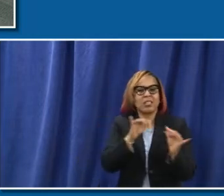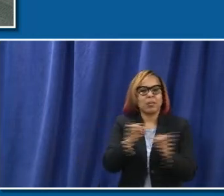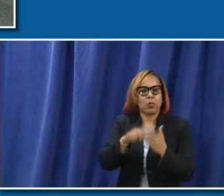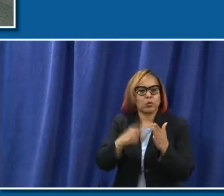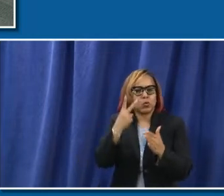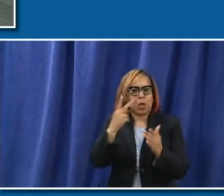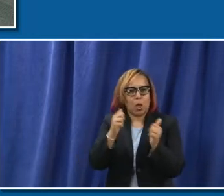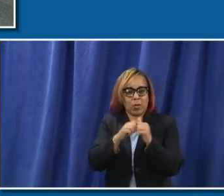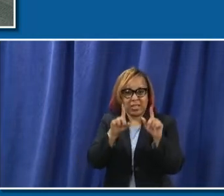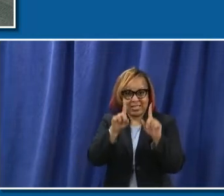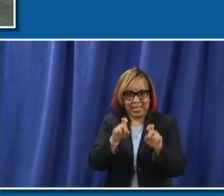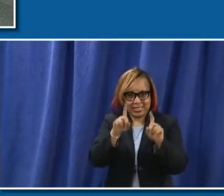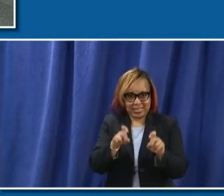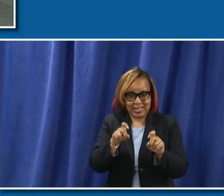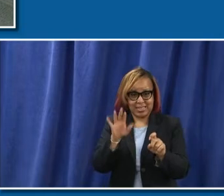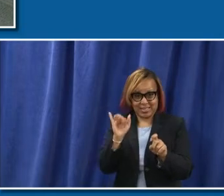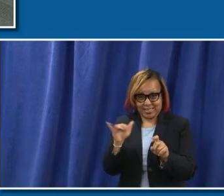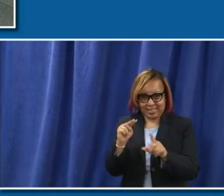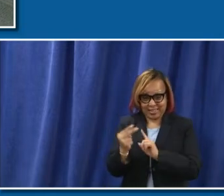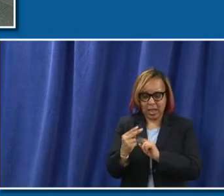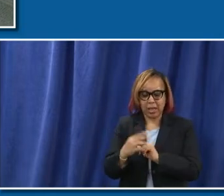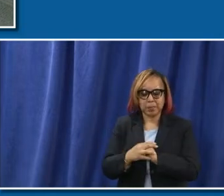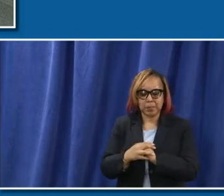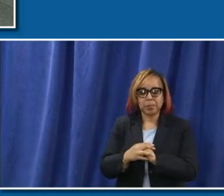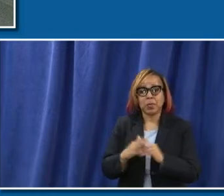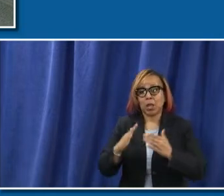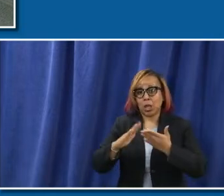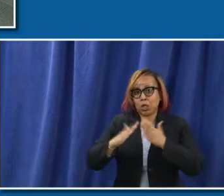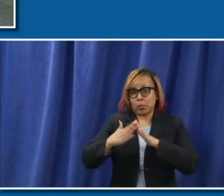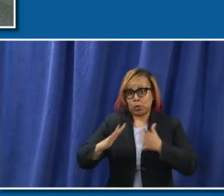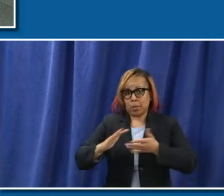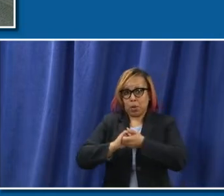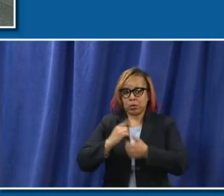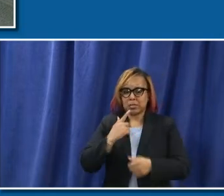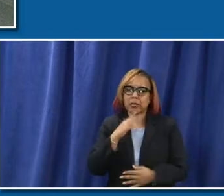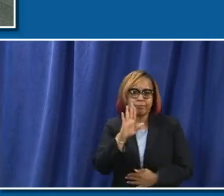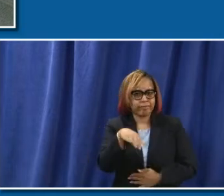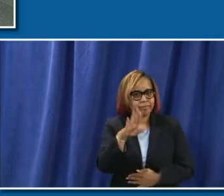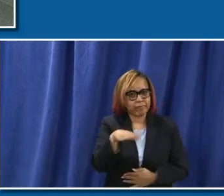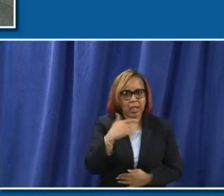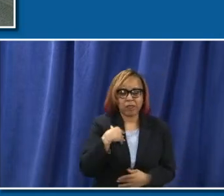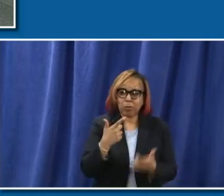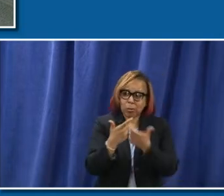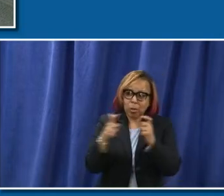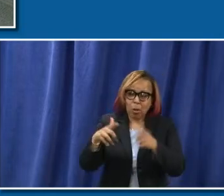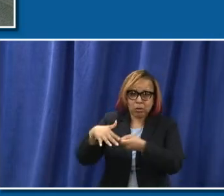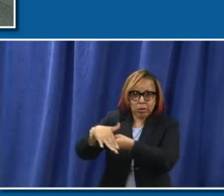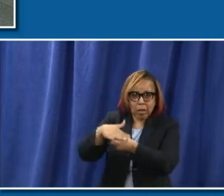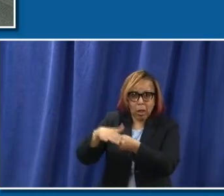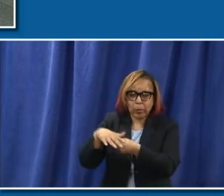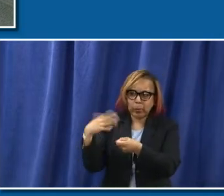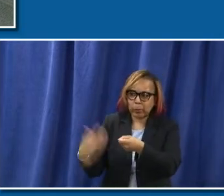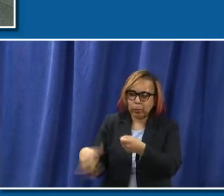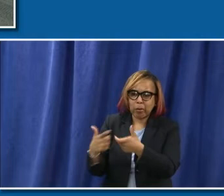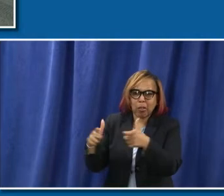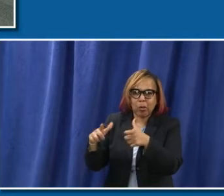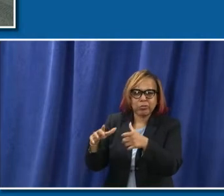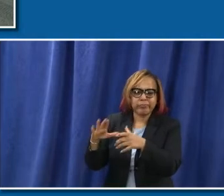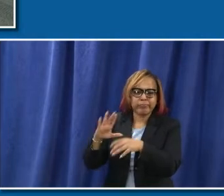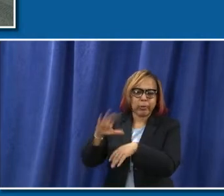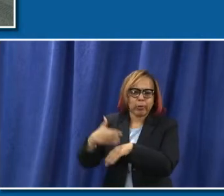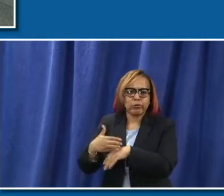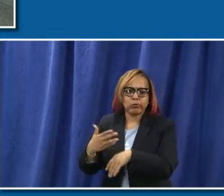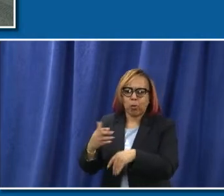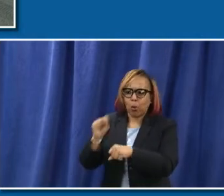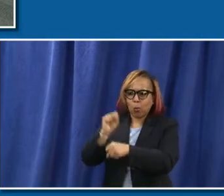you saw with the testing side of the house. Community partners said, I have a very large area and a large either congregation or a